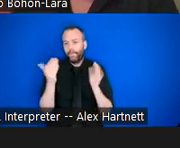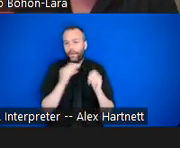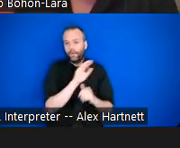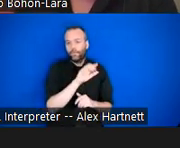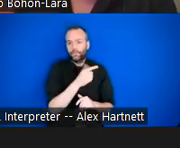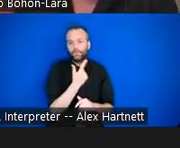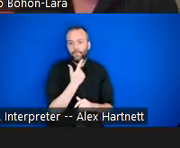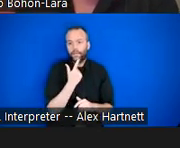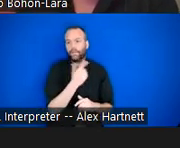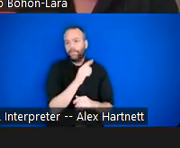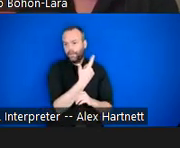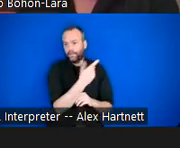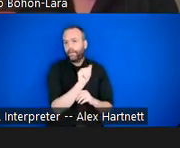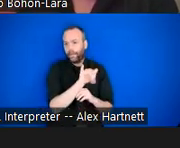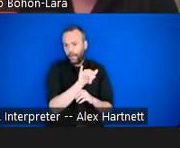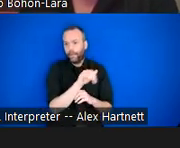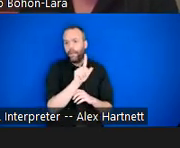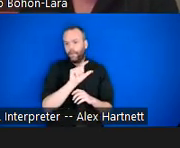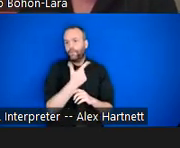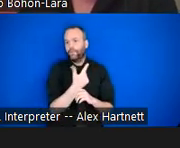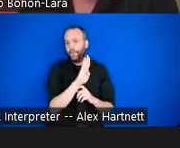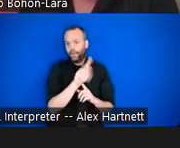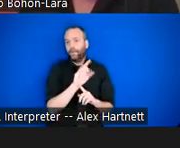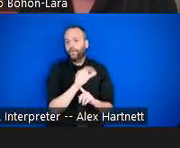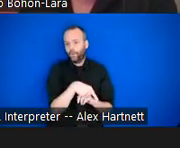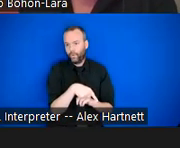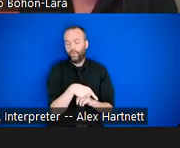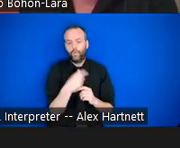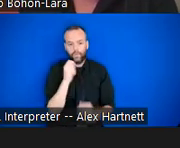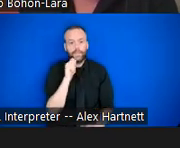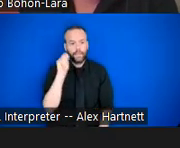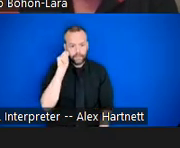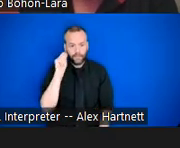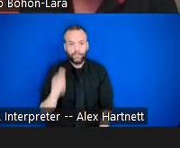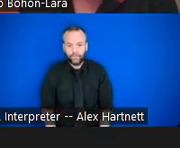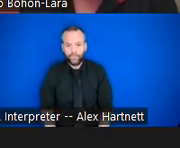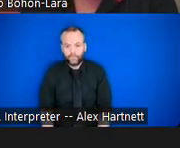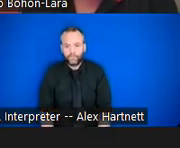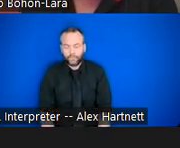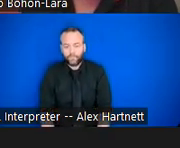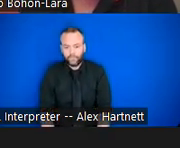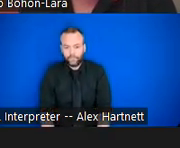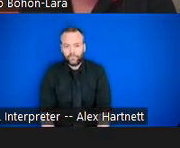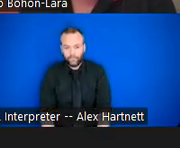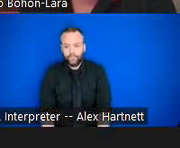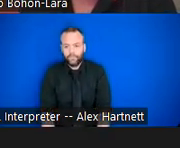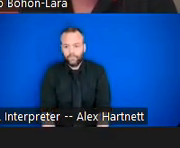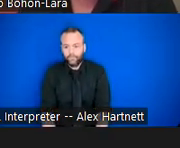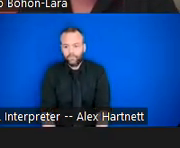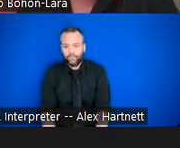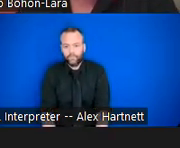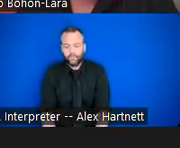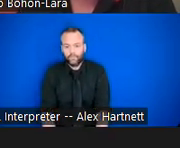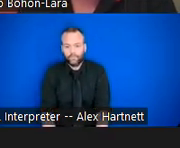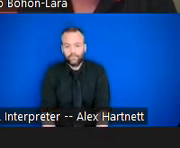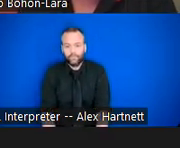are 24%. And then on grade 11, it still stays at 41%, which is very high for the